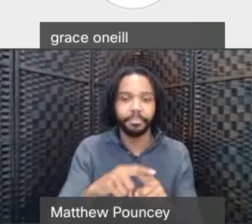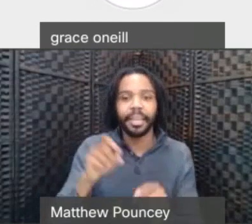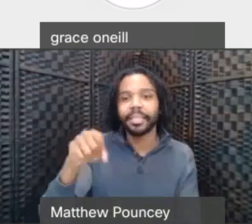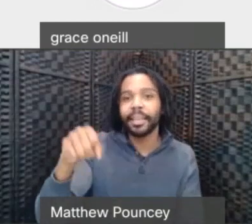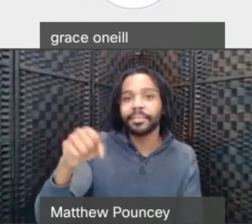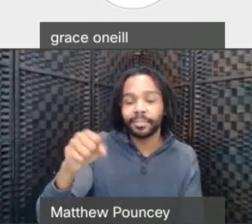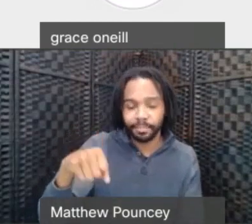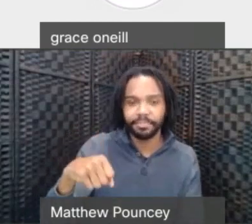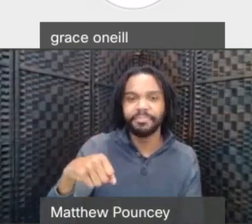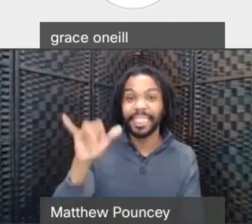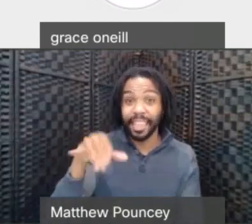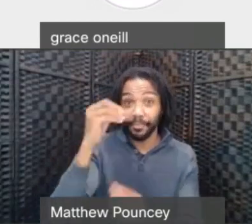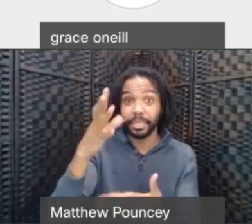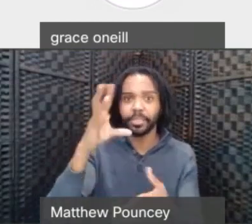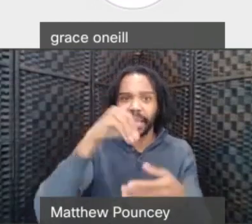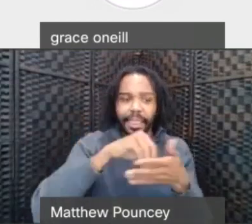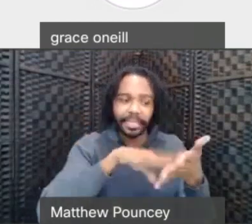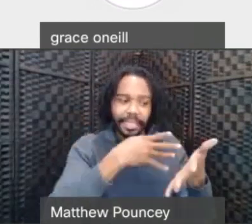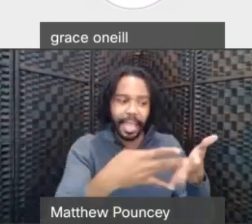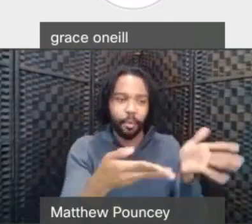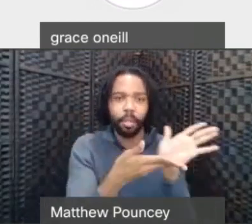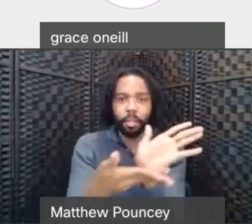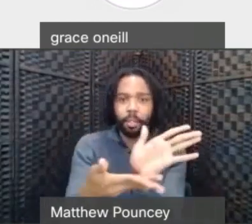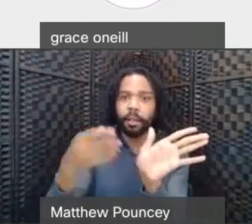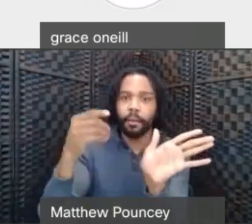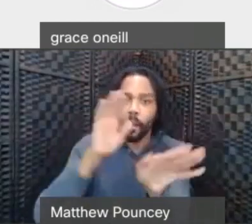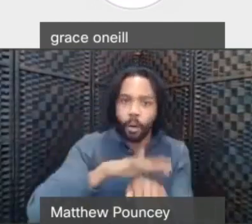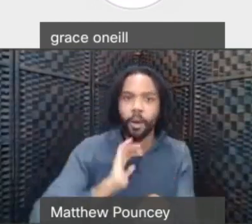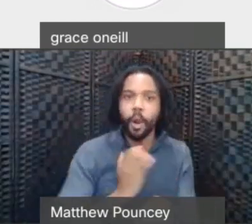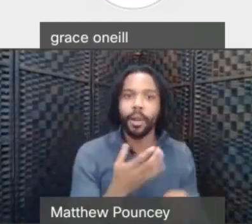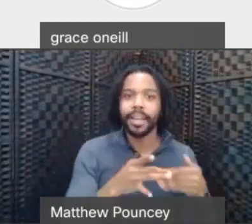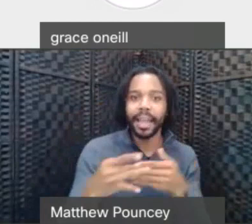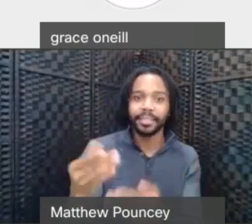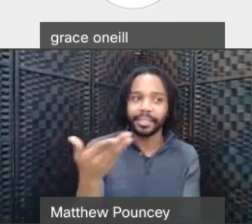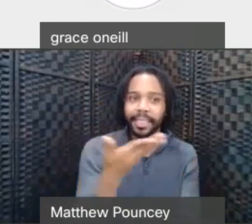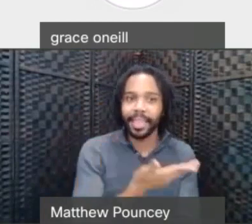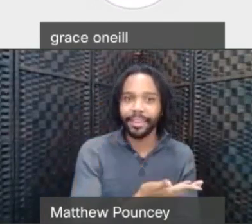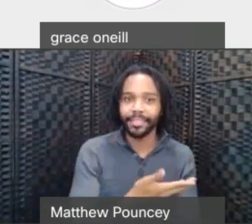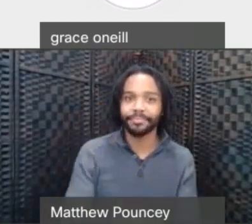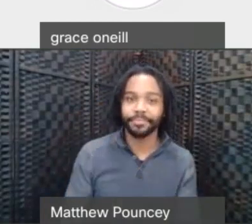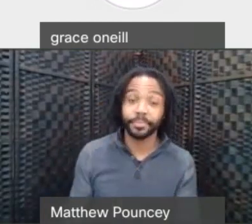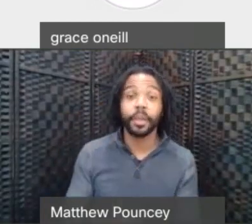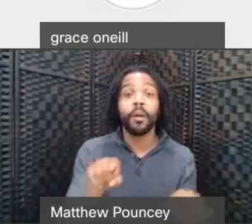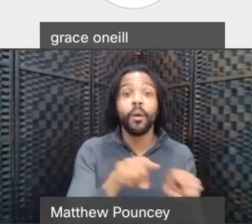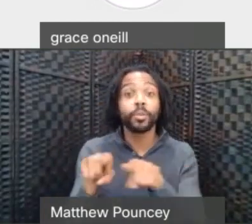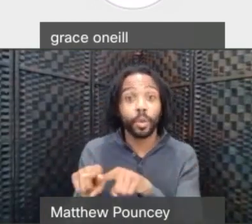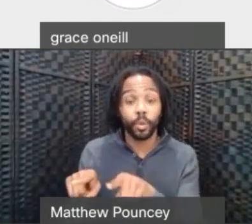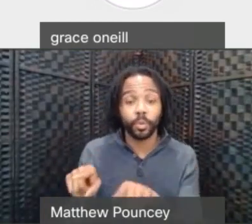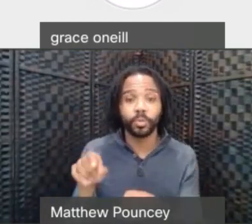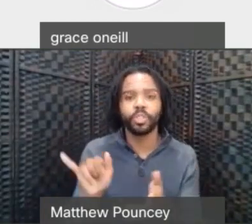table of the guidance. So please, it's defined there. Also, just to touch